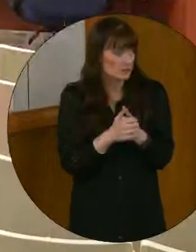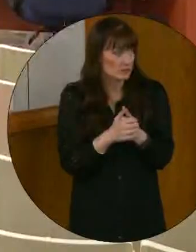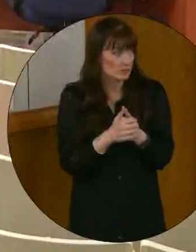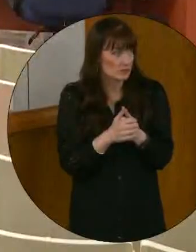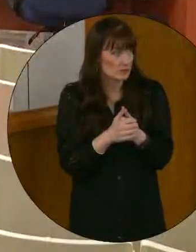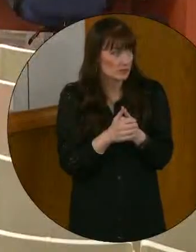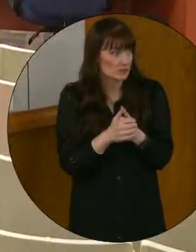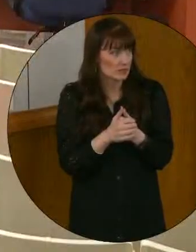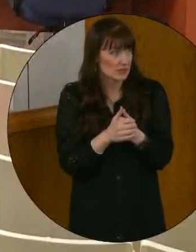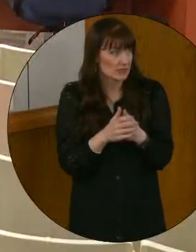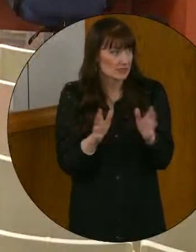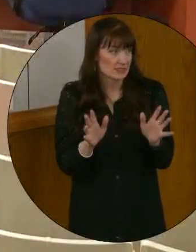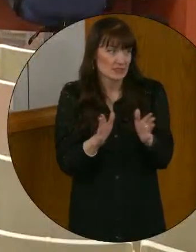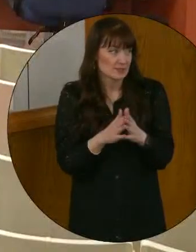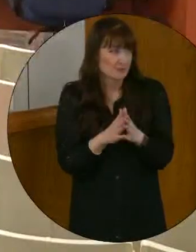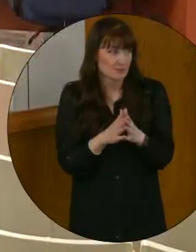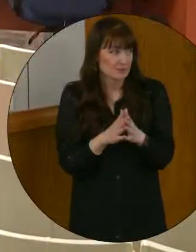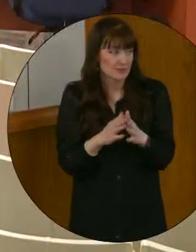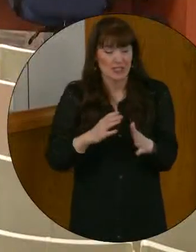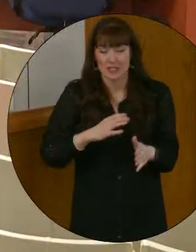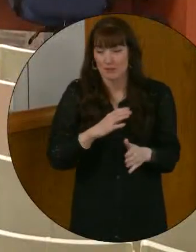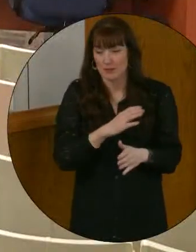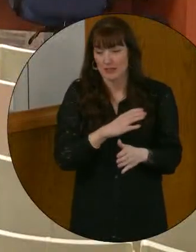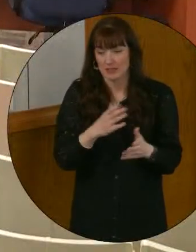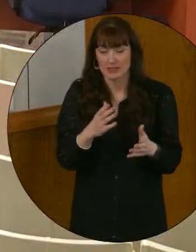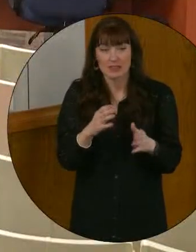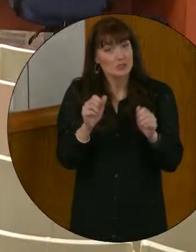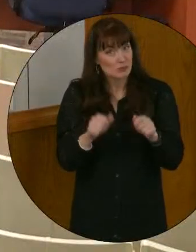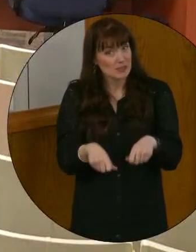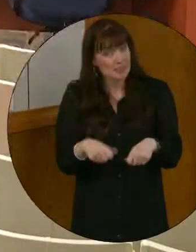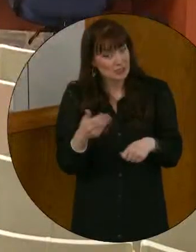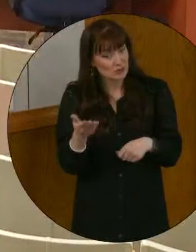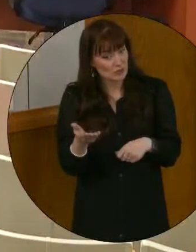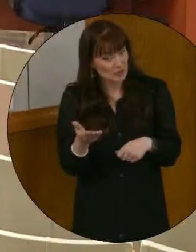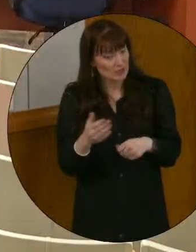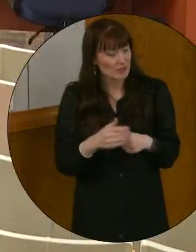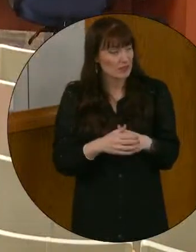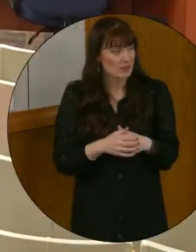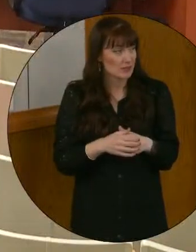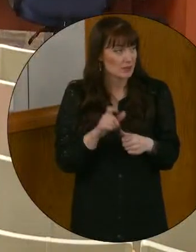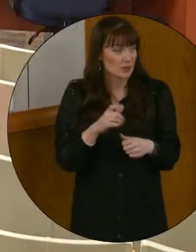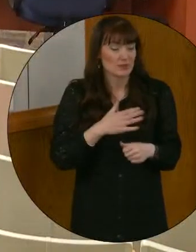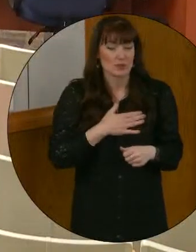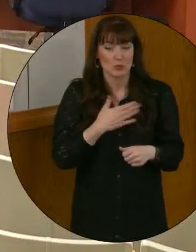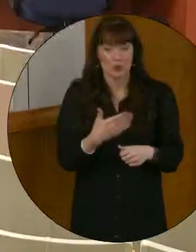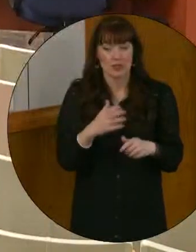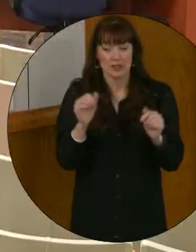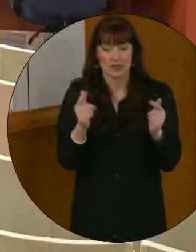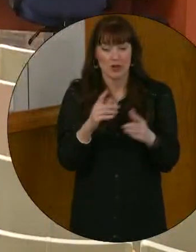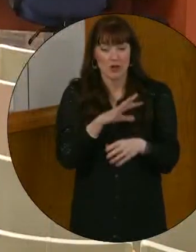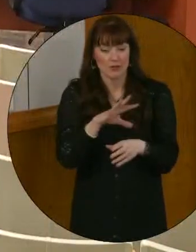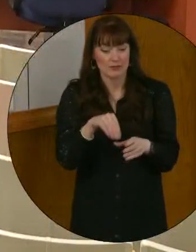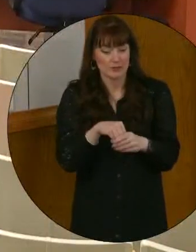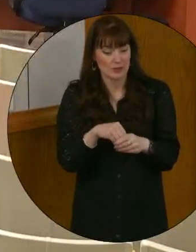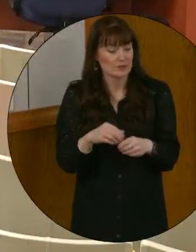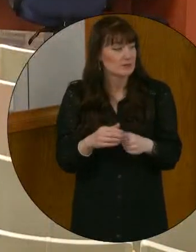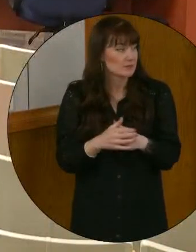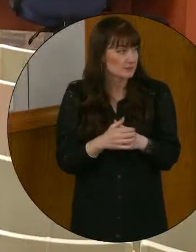it's a moot committee, and there's. I mean, there's potential there. It's just Sure. you have to have a willingness of all parties,